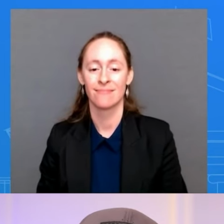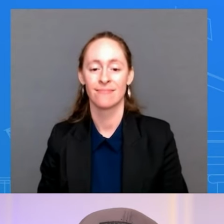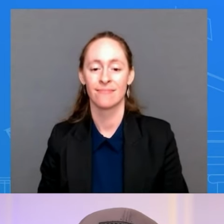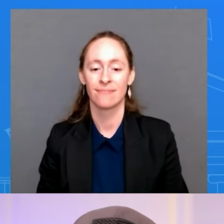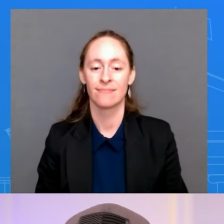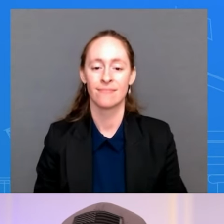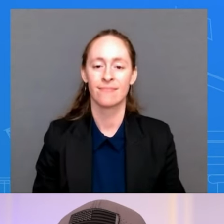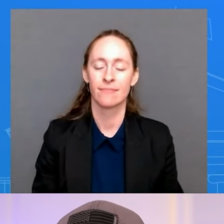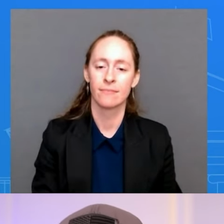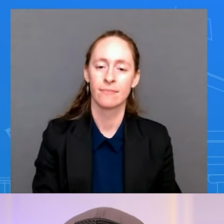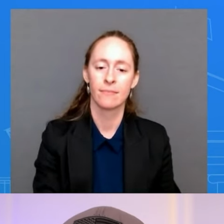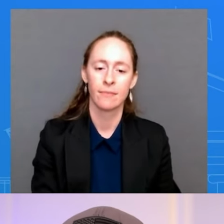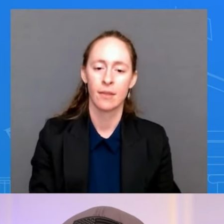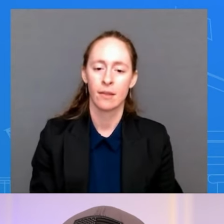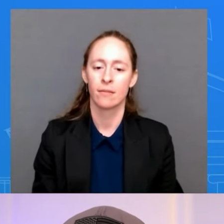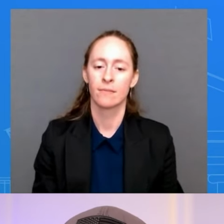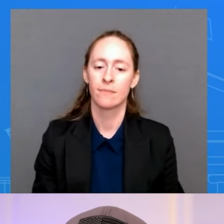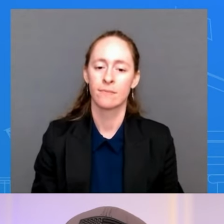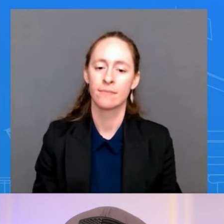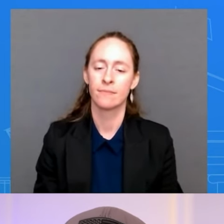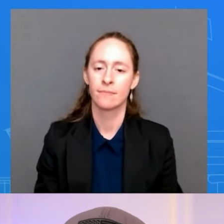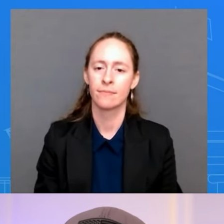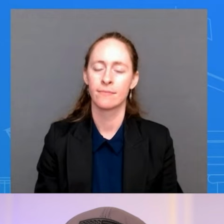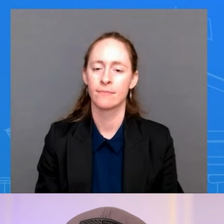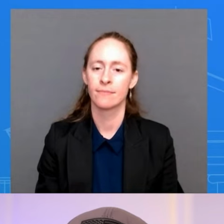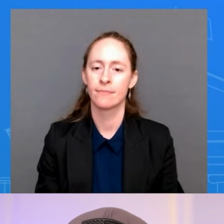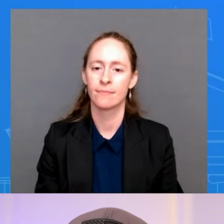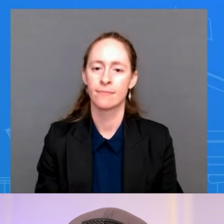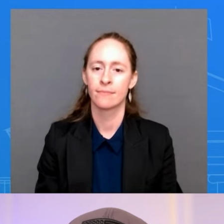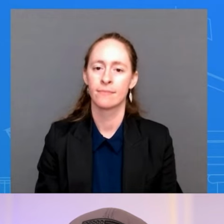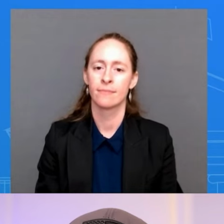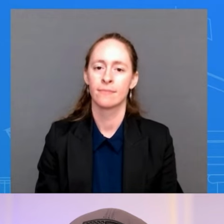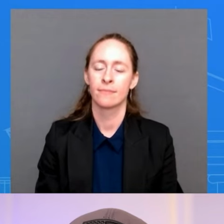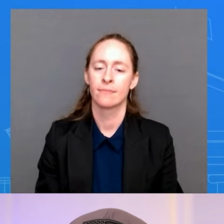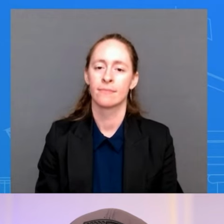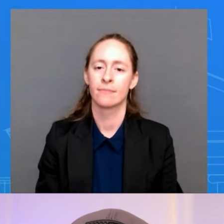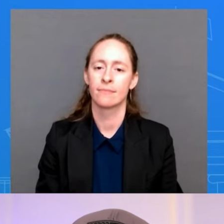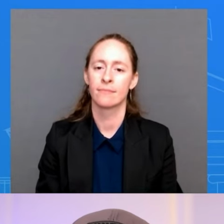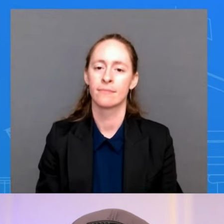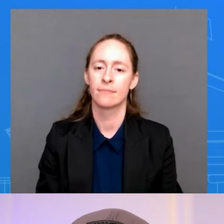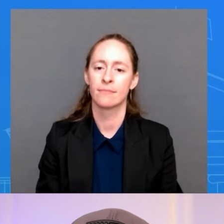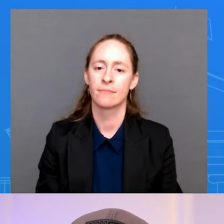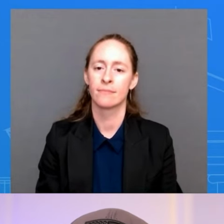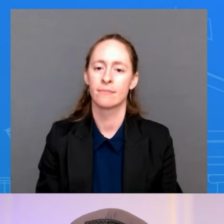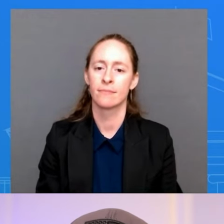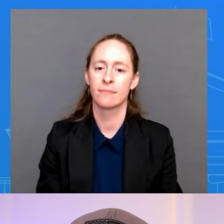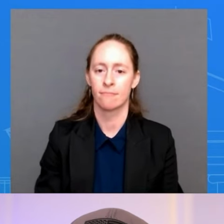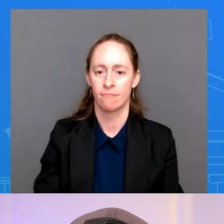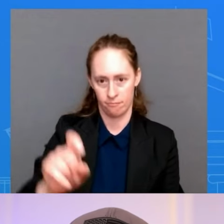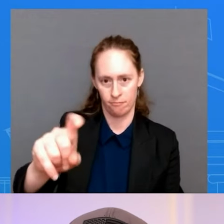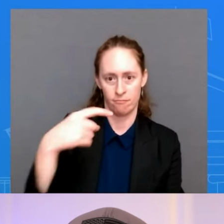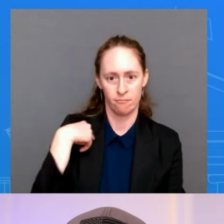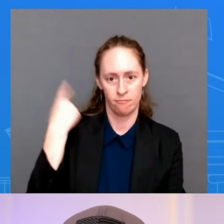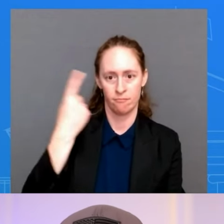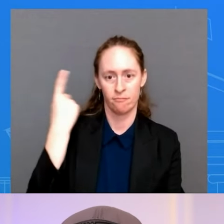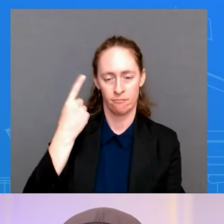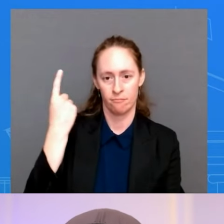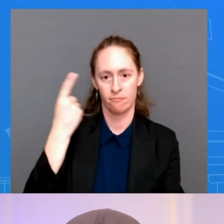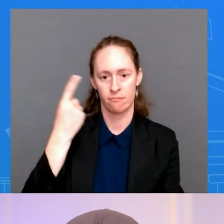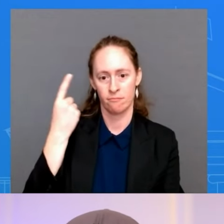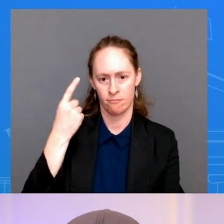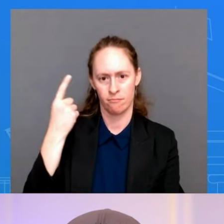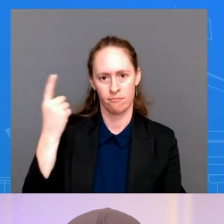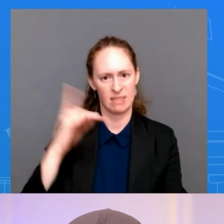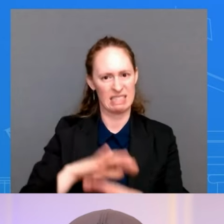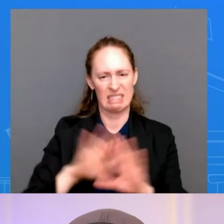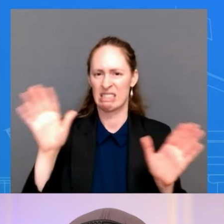Green. Is President Biden thinking about pulling his support for the Inflation Reduction Act? No,